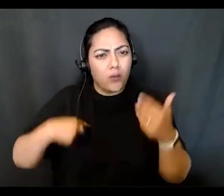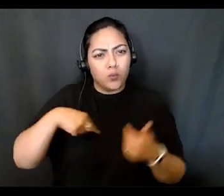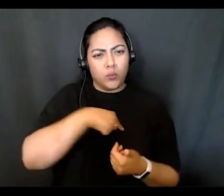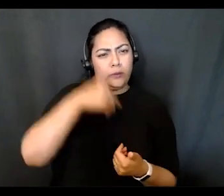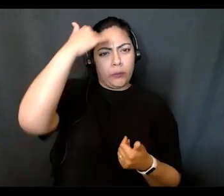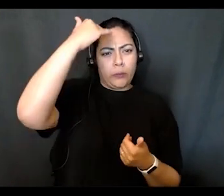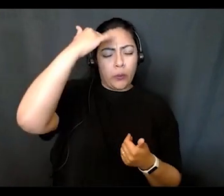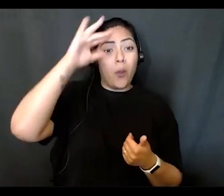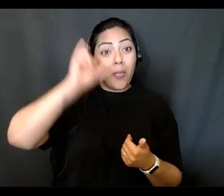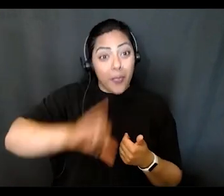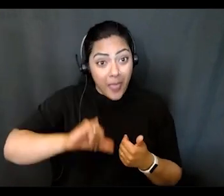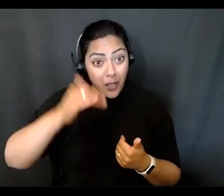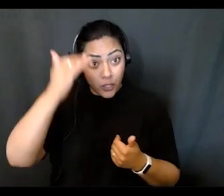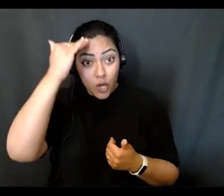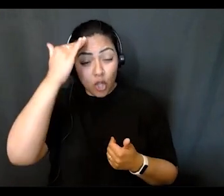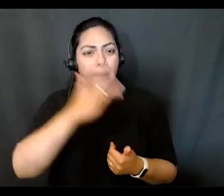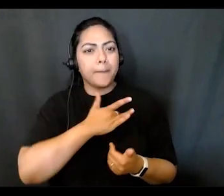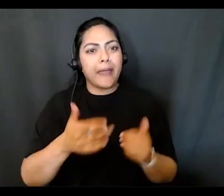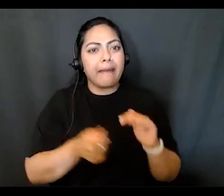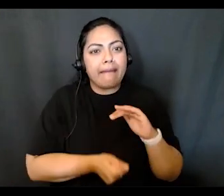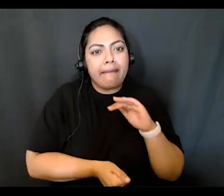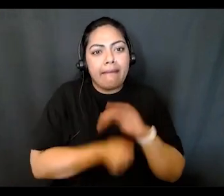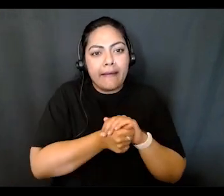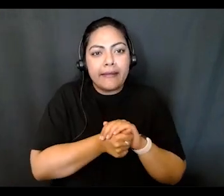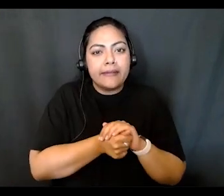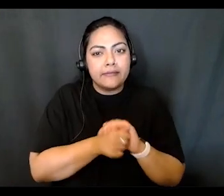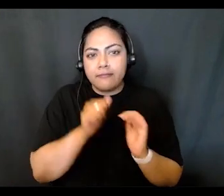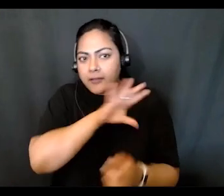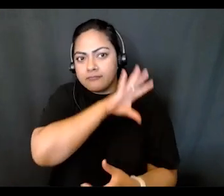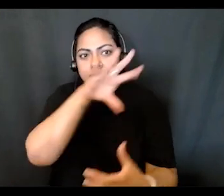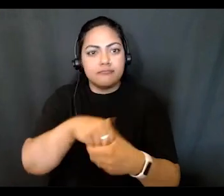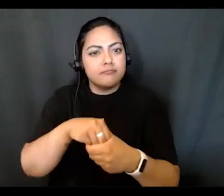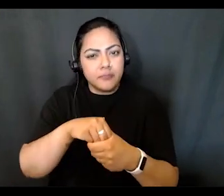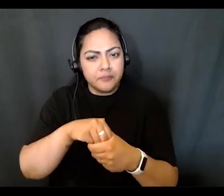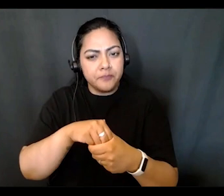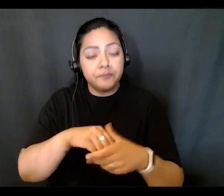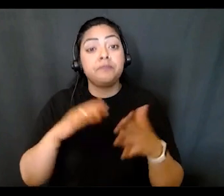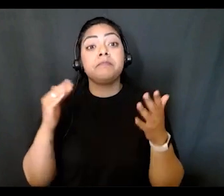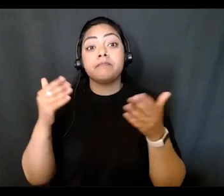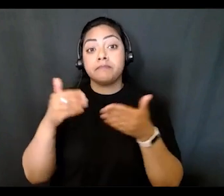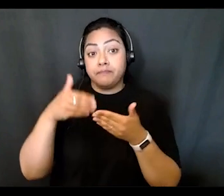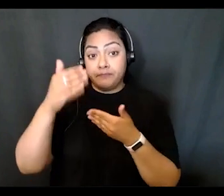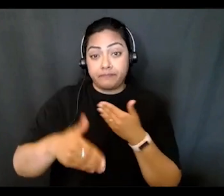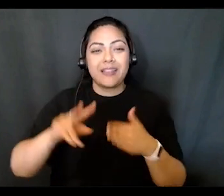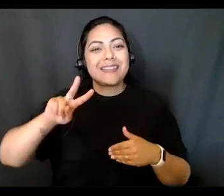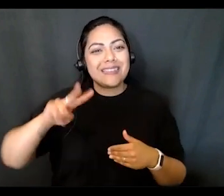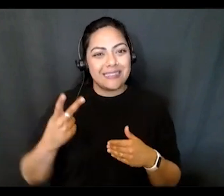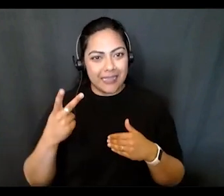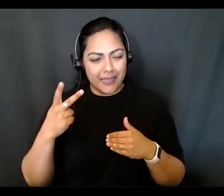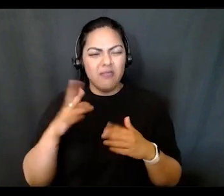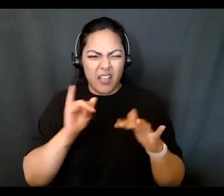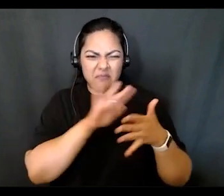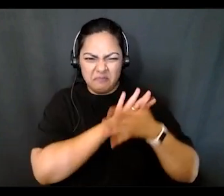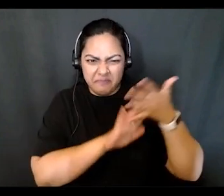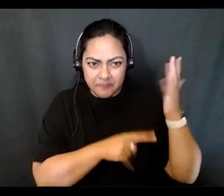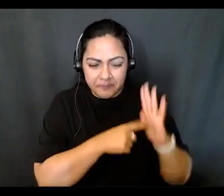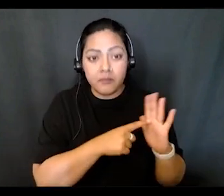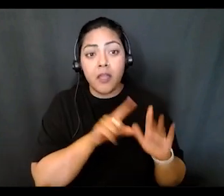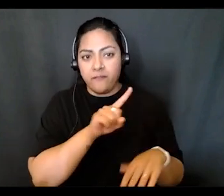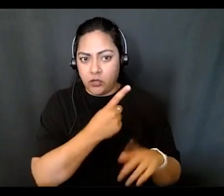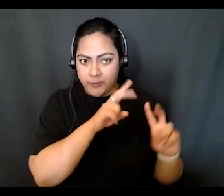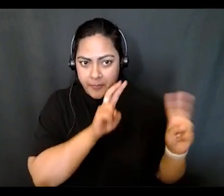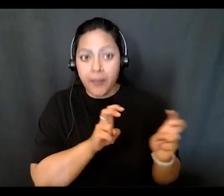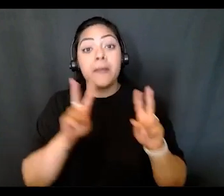usually hidden. We'll move to the next slide, please, where I'll talk about our second theme. Our second theme here talks about race